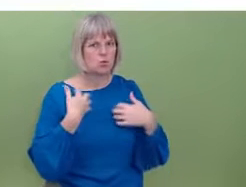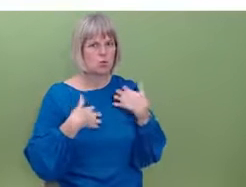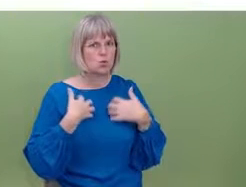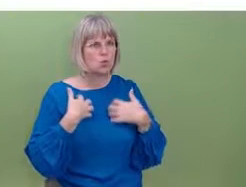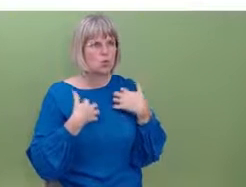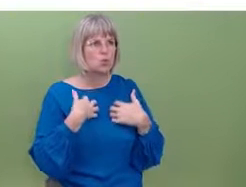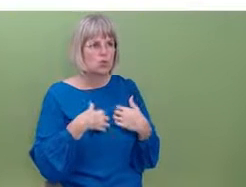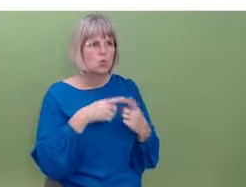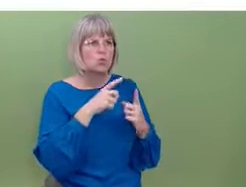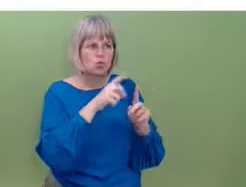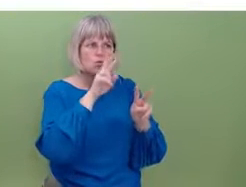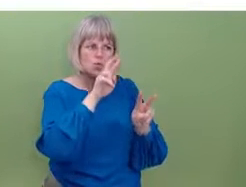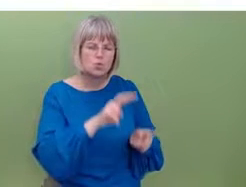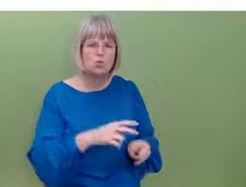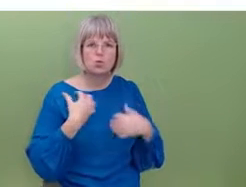I would say